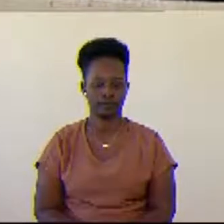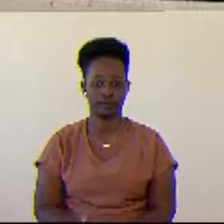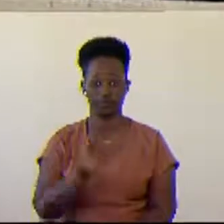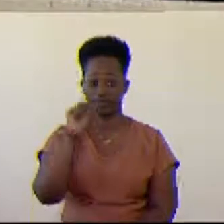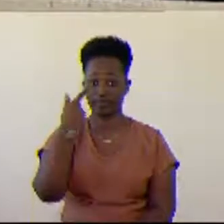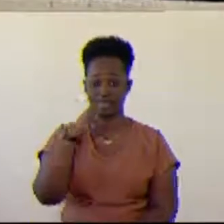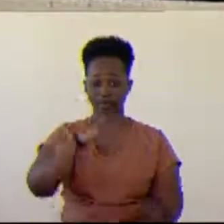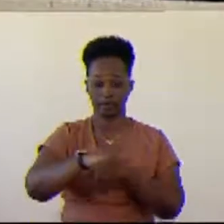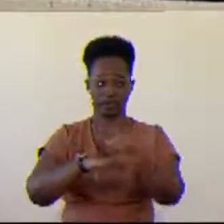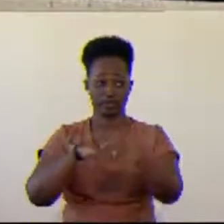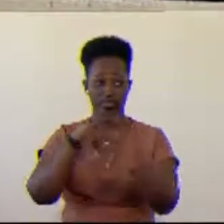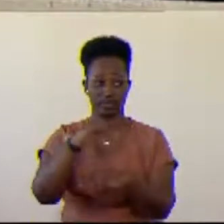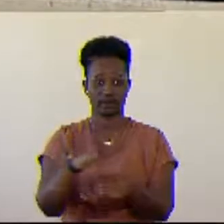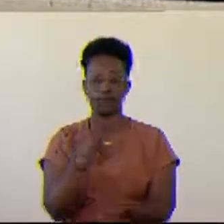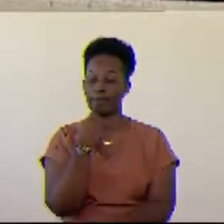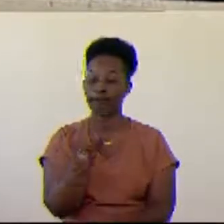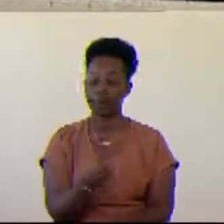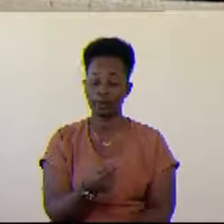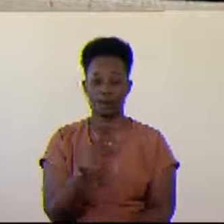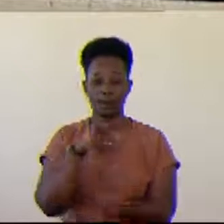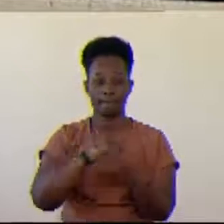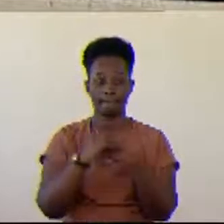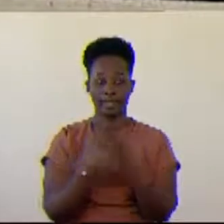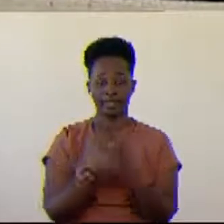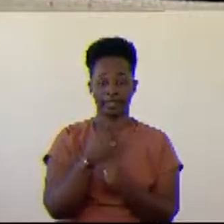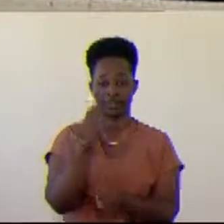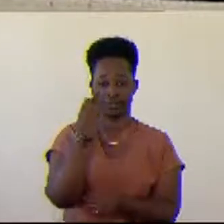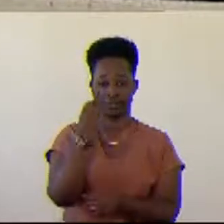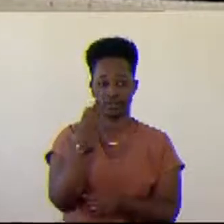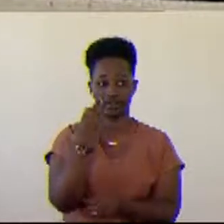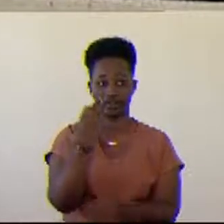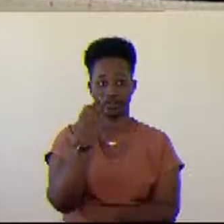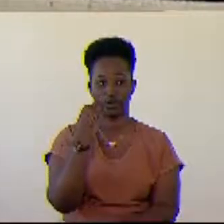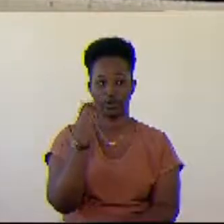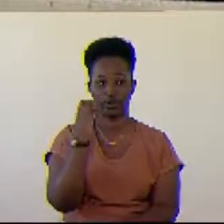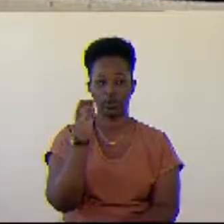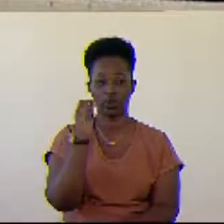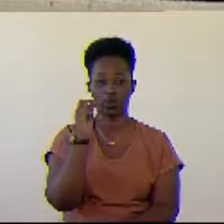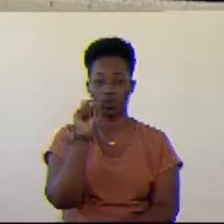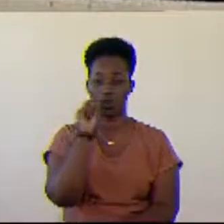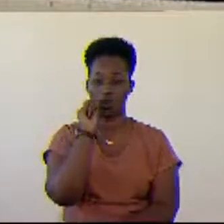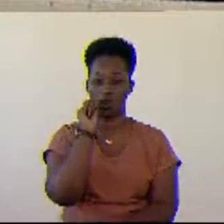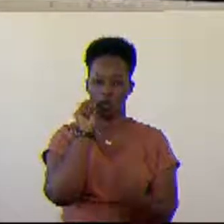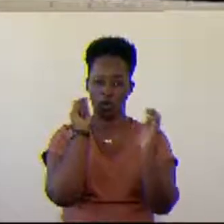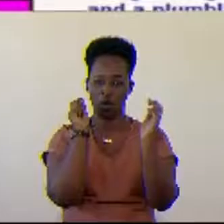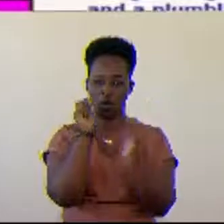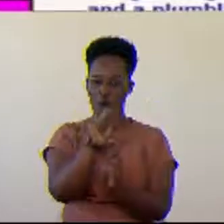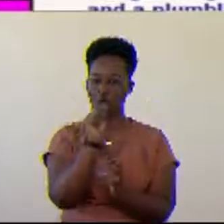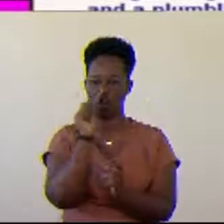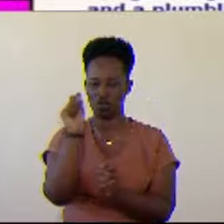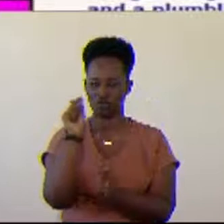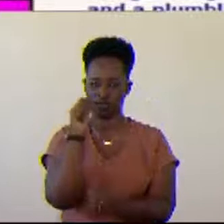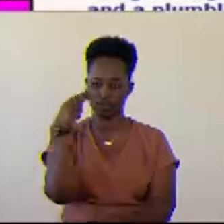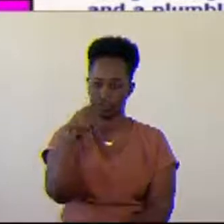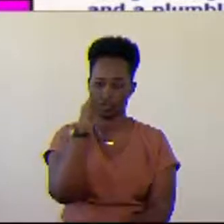First procedure, they are saying make 3 holes, okay? Make 3 holes, A, B, and